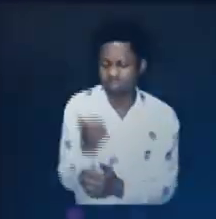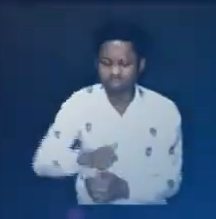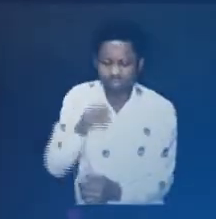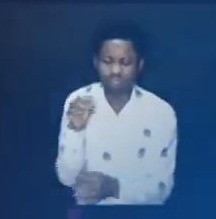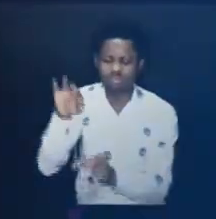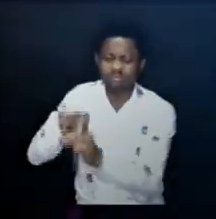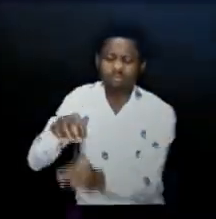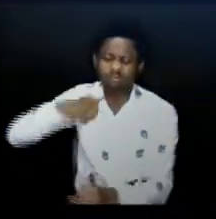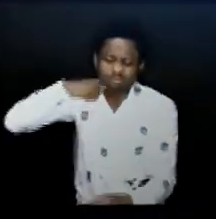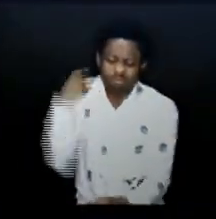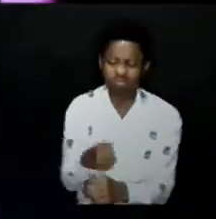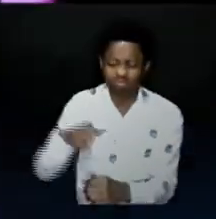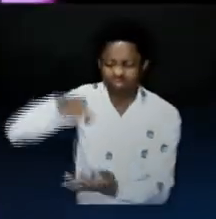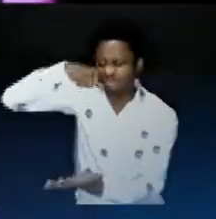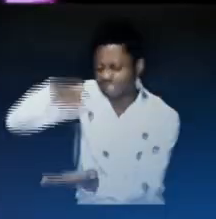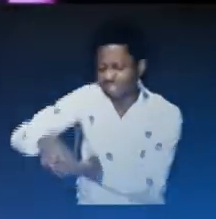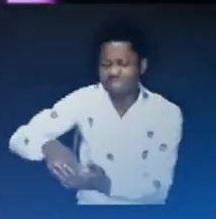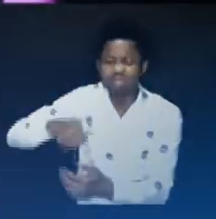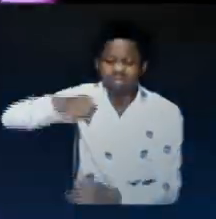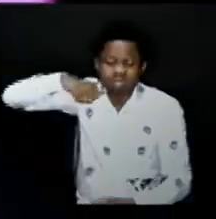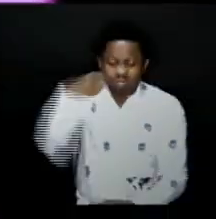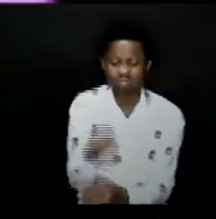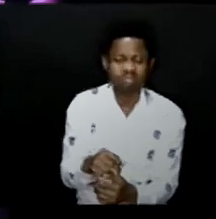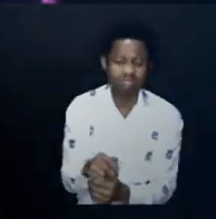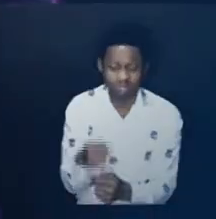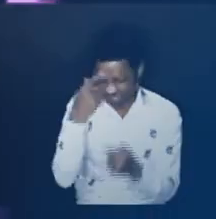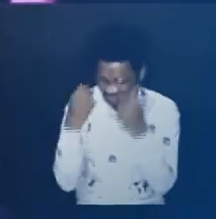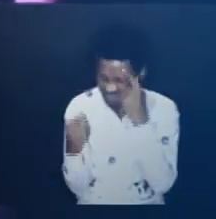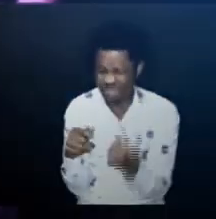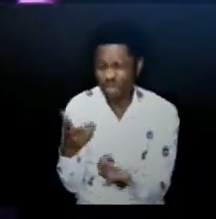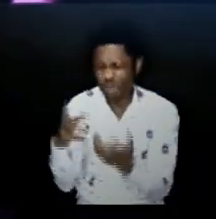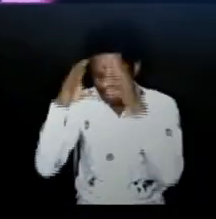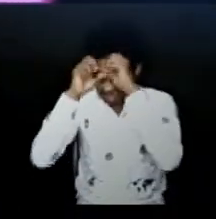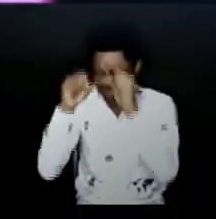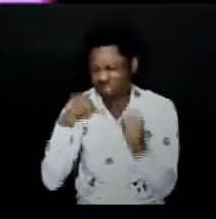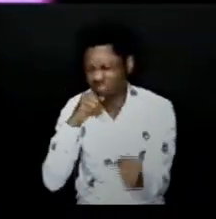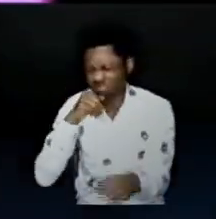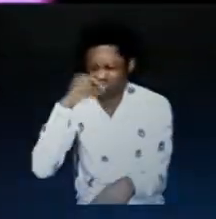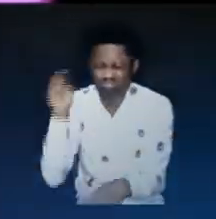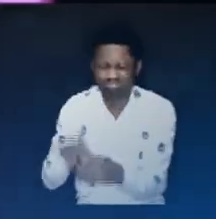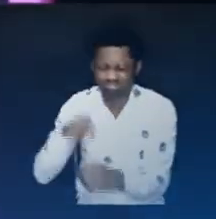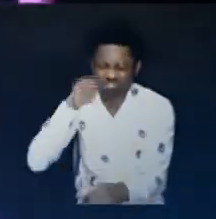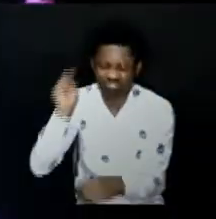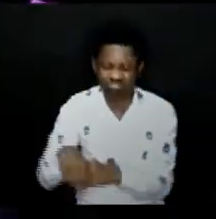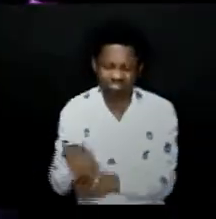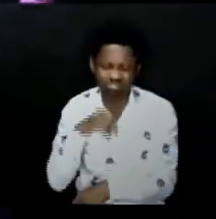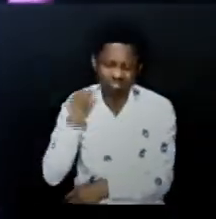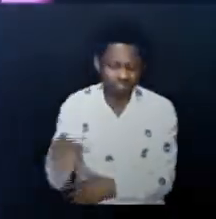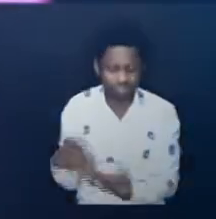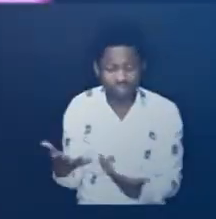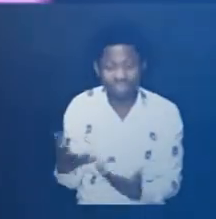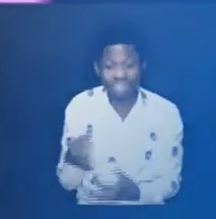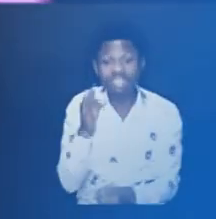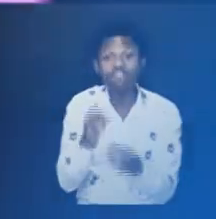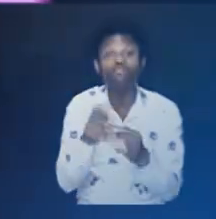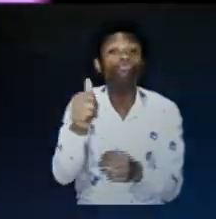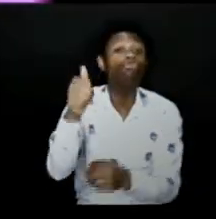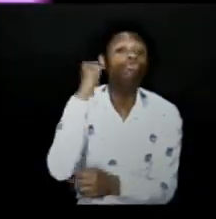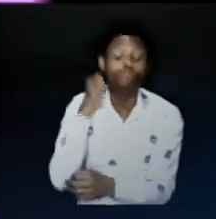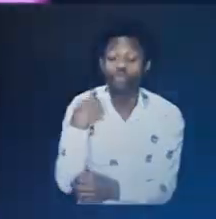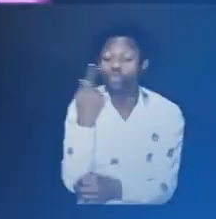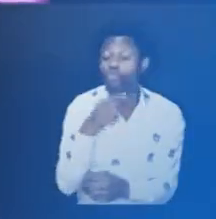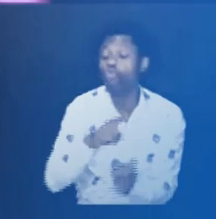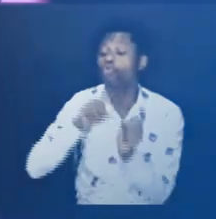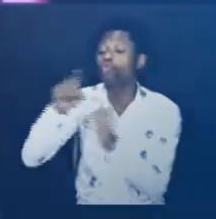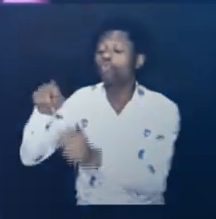Afi, Ayabatuafi, Binum to make us say, oh, Afi, the Amen Tuaba, Pomadin, Nakotuaba. Now, if you will not vote, who do you want to go and